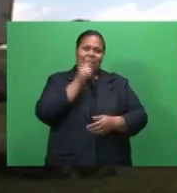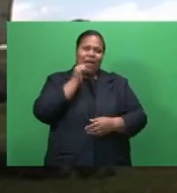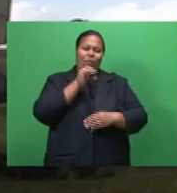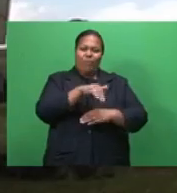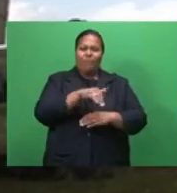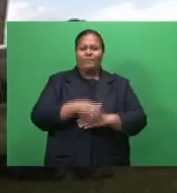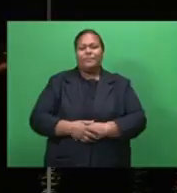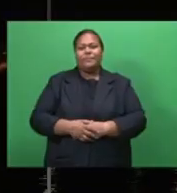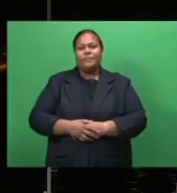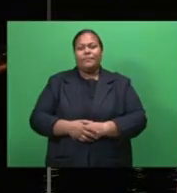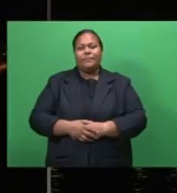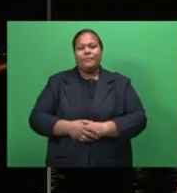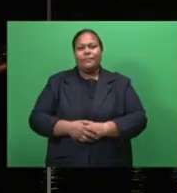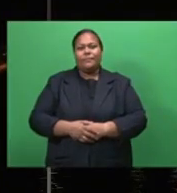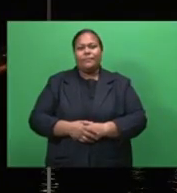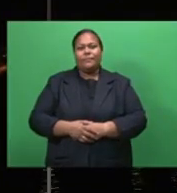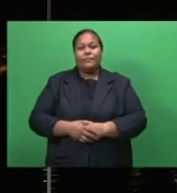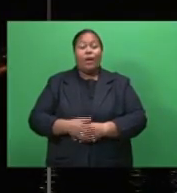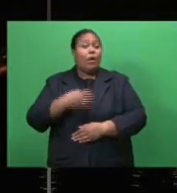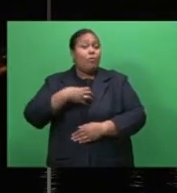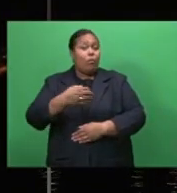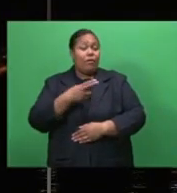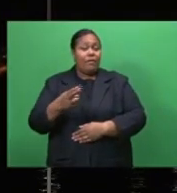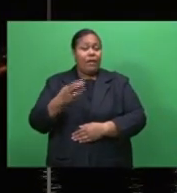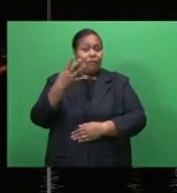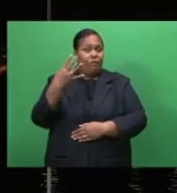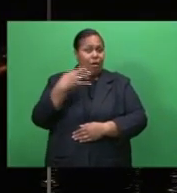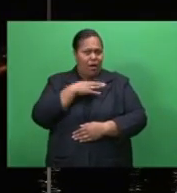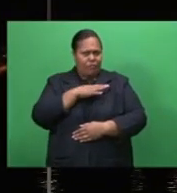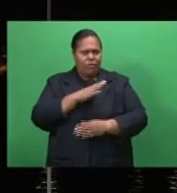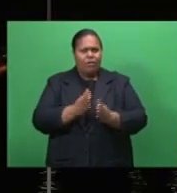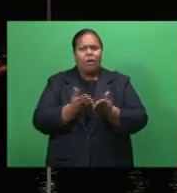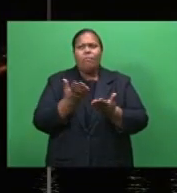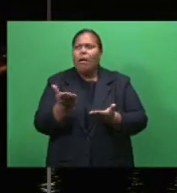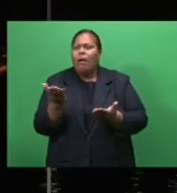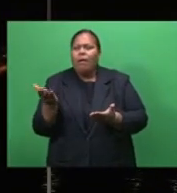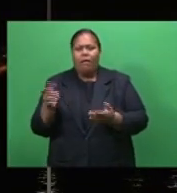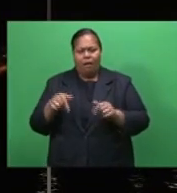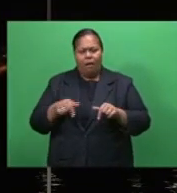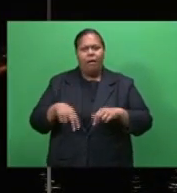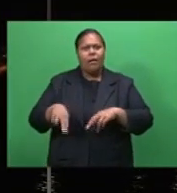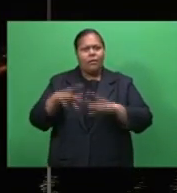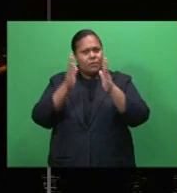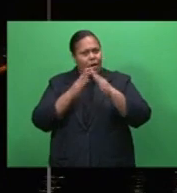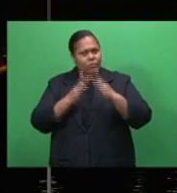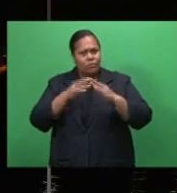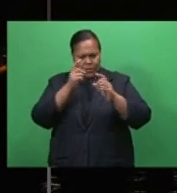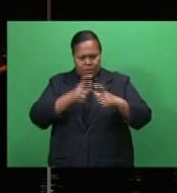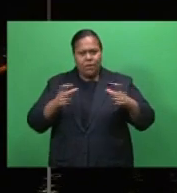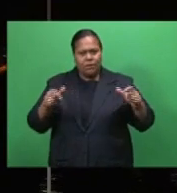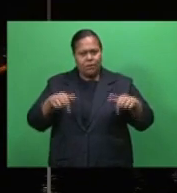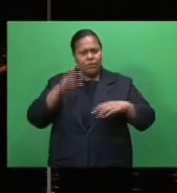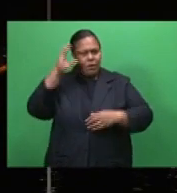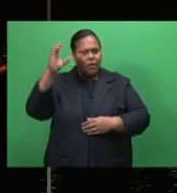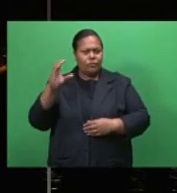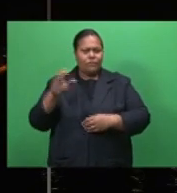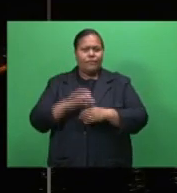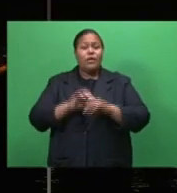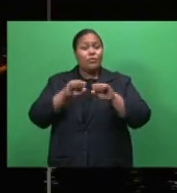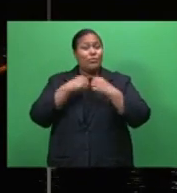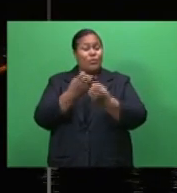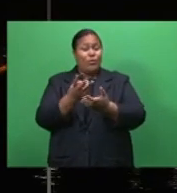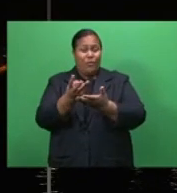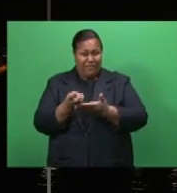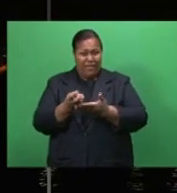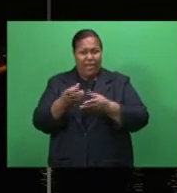News. There are more than 400 beggars in towns and cities around the country. Social Welfare Director Rupeni